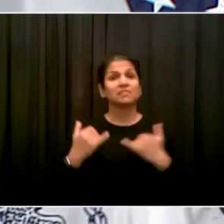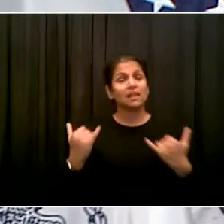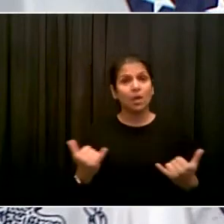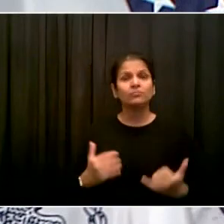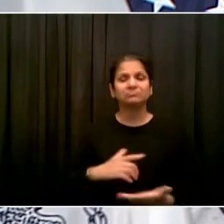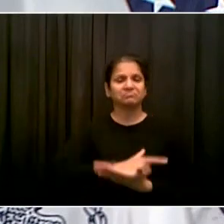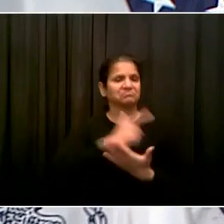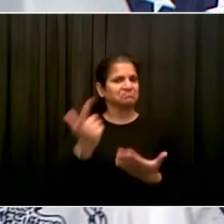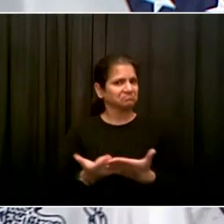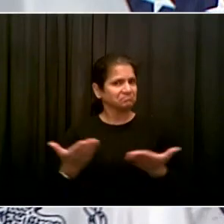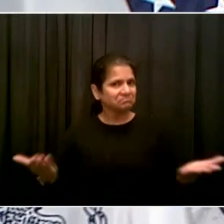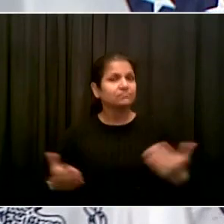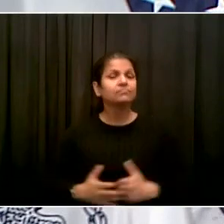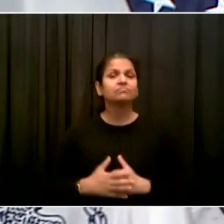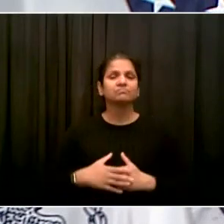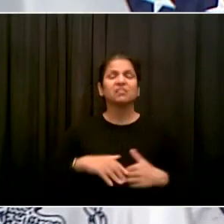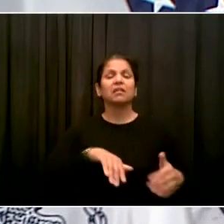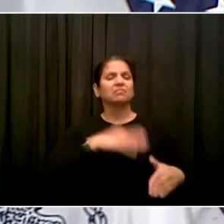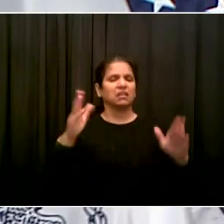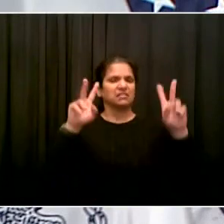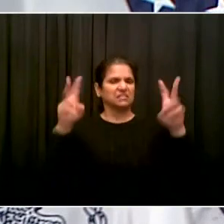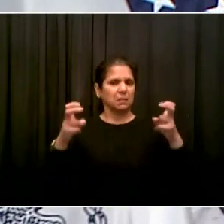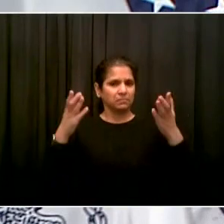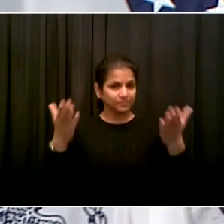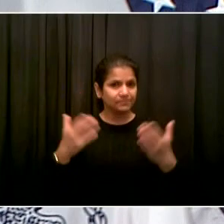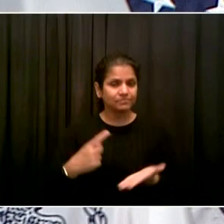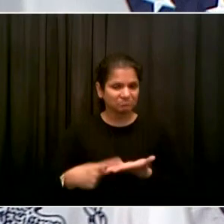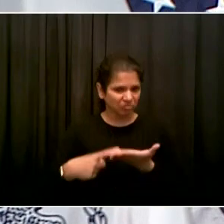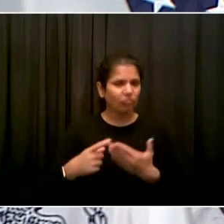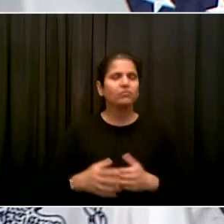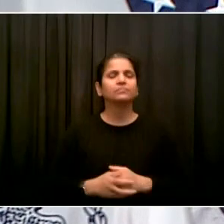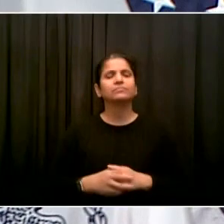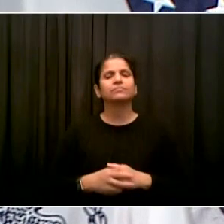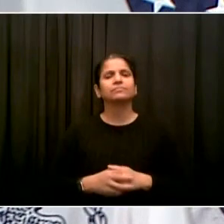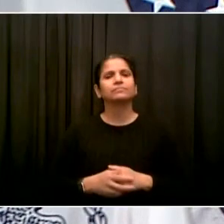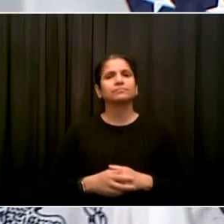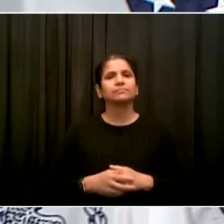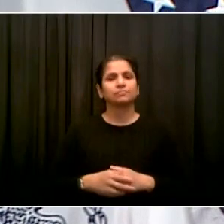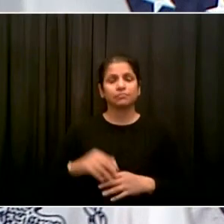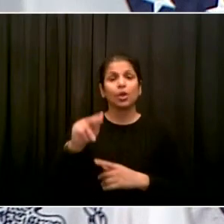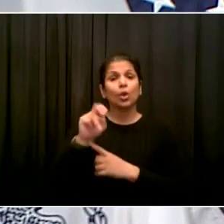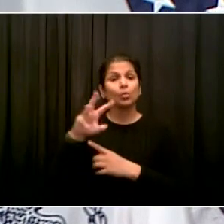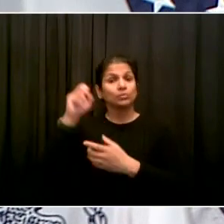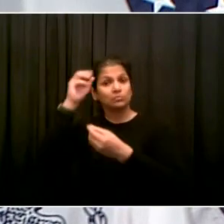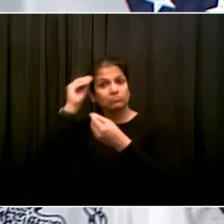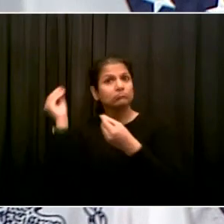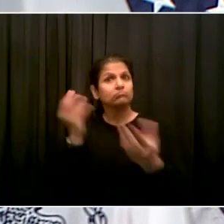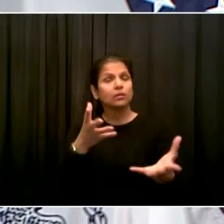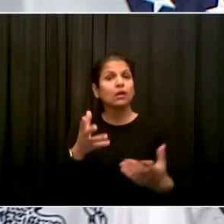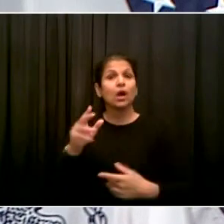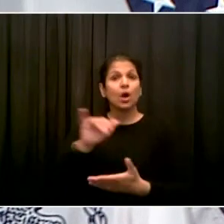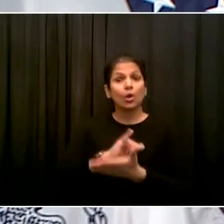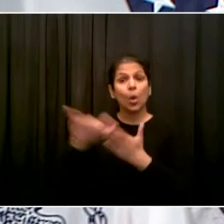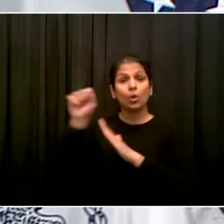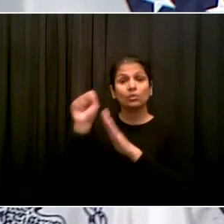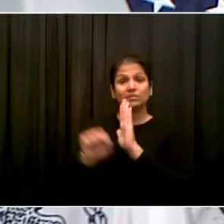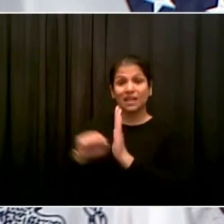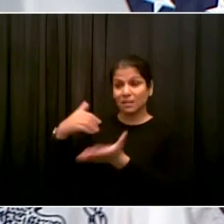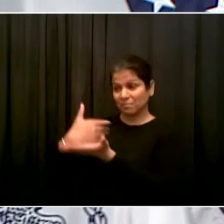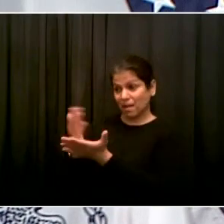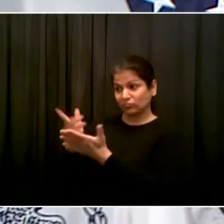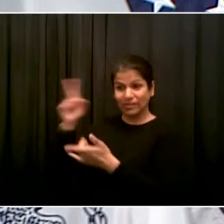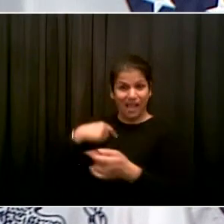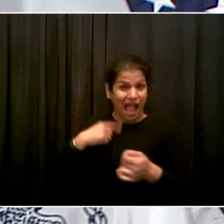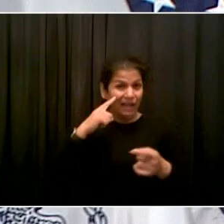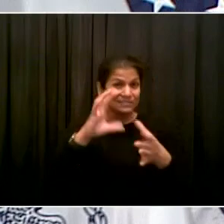today to highlight. And obviously very good news in the state budget, very good news on the continued